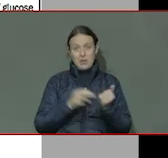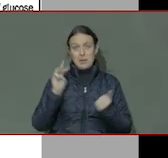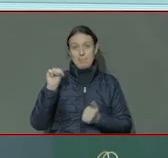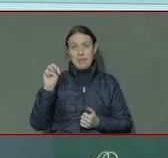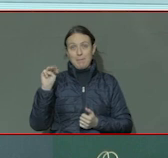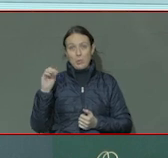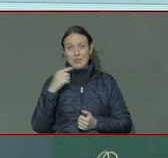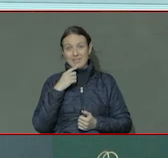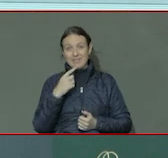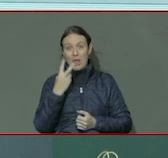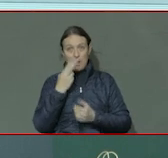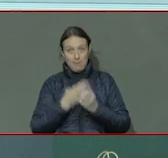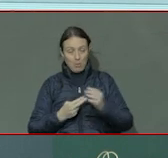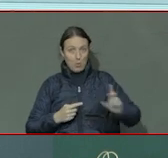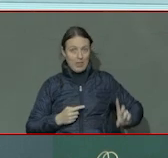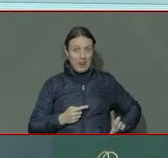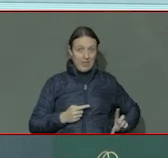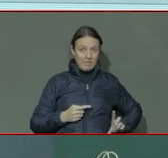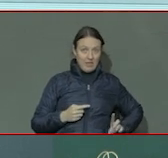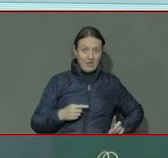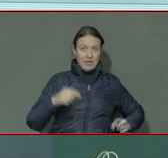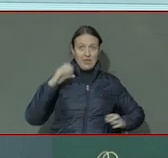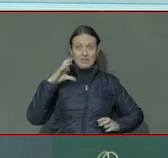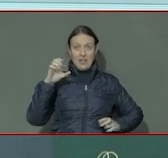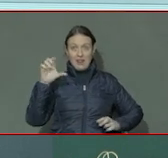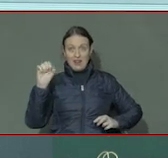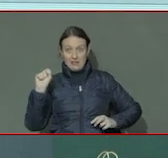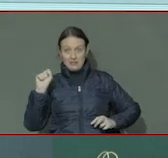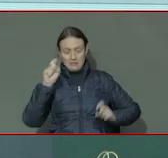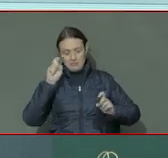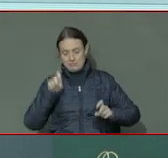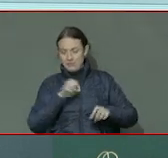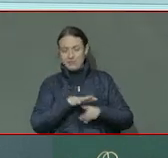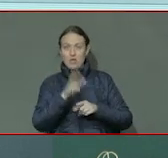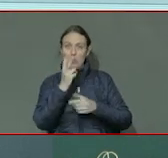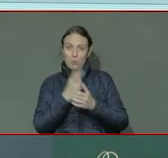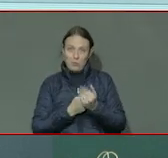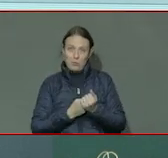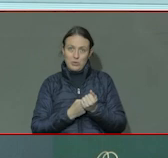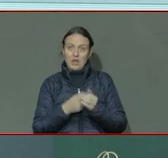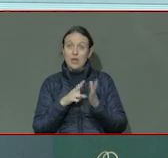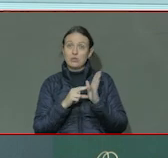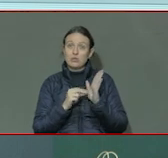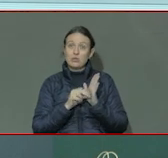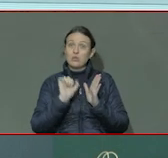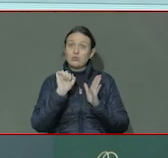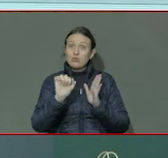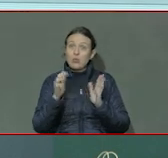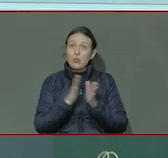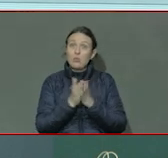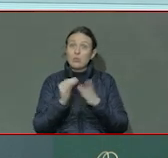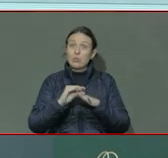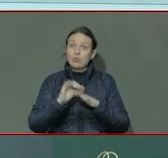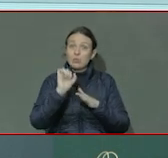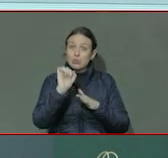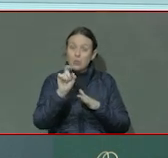the liver and the cells. So make sure that you write it in somewhere, and if you have your notes at home or you have a textbook, make sure